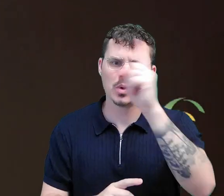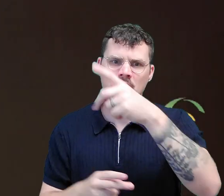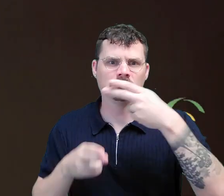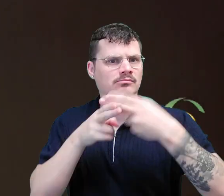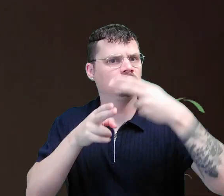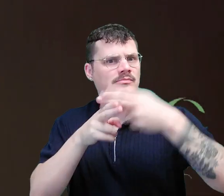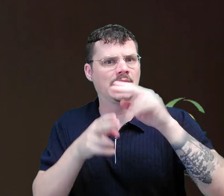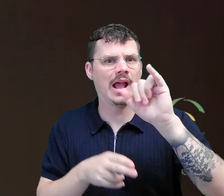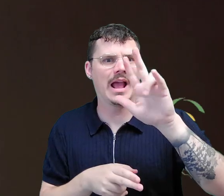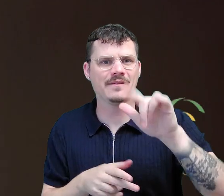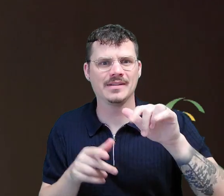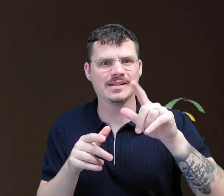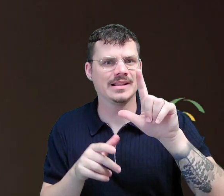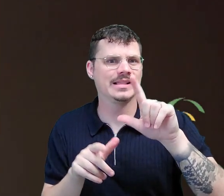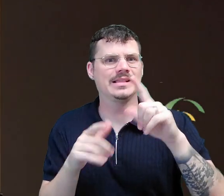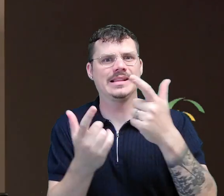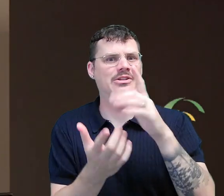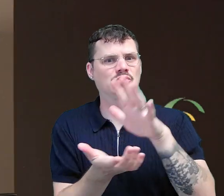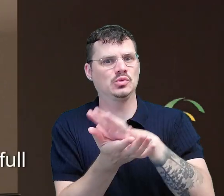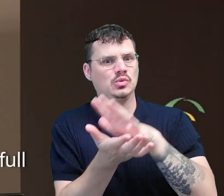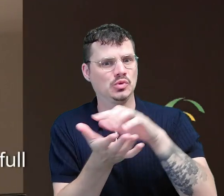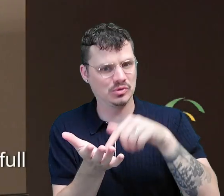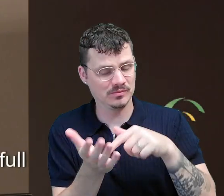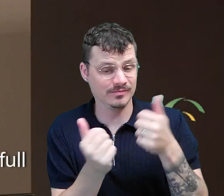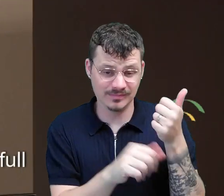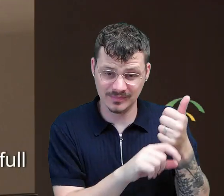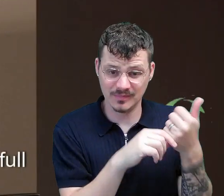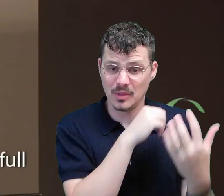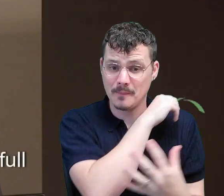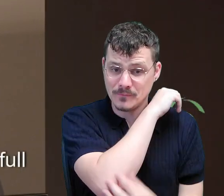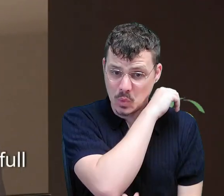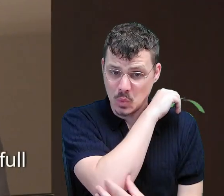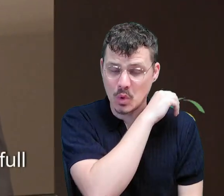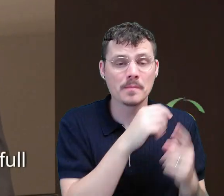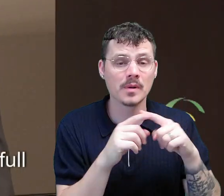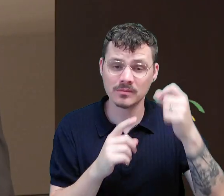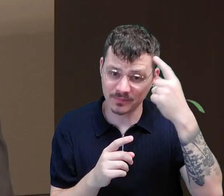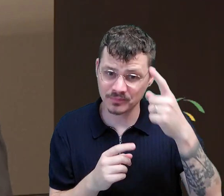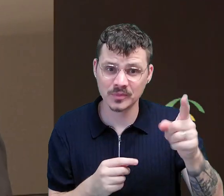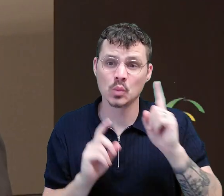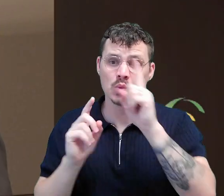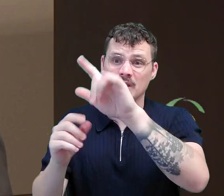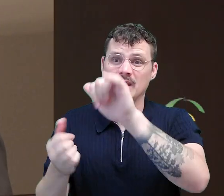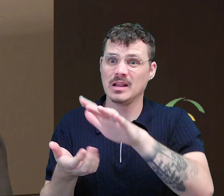He's also poor, by the way. He went to an Ivy League college on a full